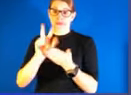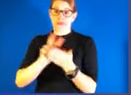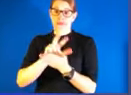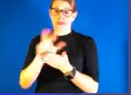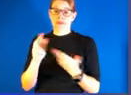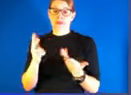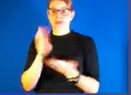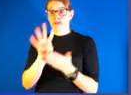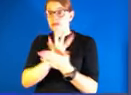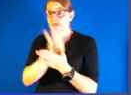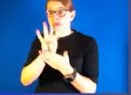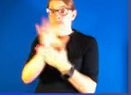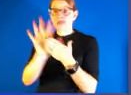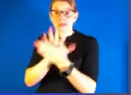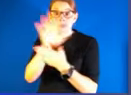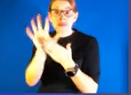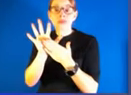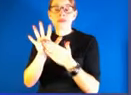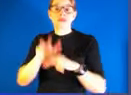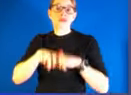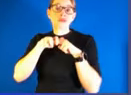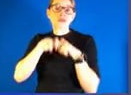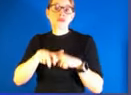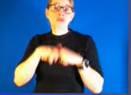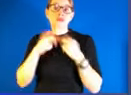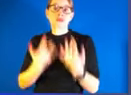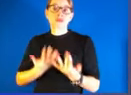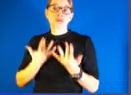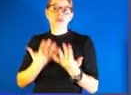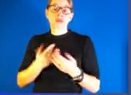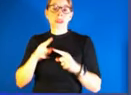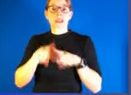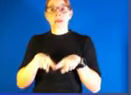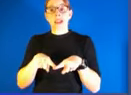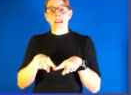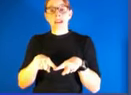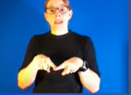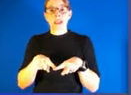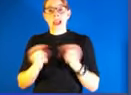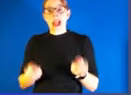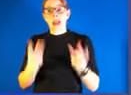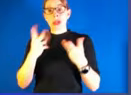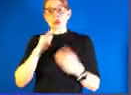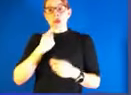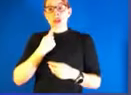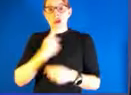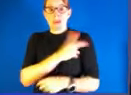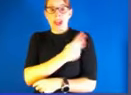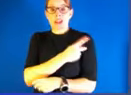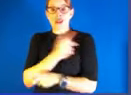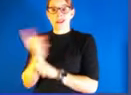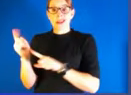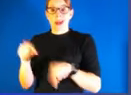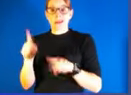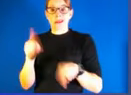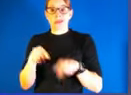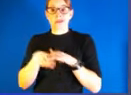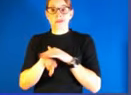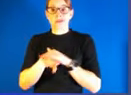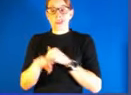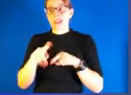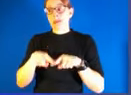4, 5 hours waiting. It just depends on how many of those critical patients are coming in. It depends on the time of day. It